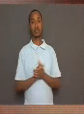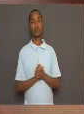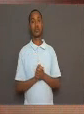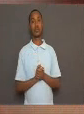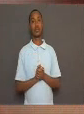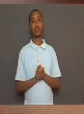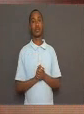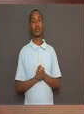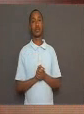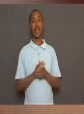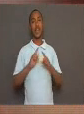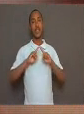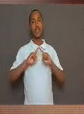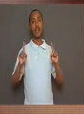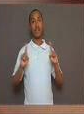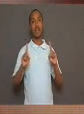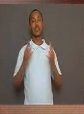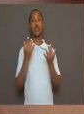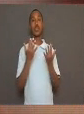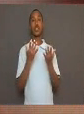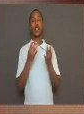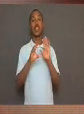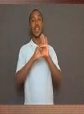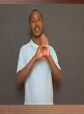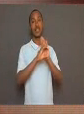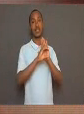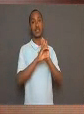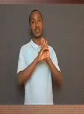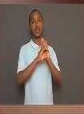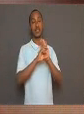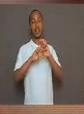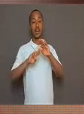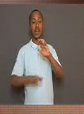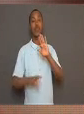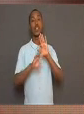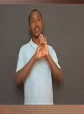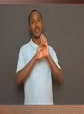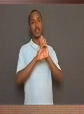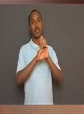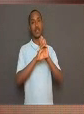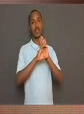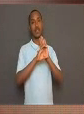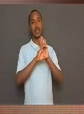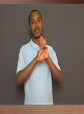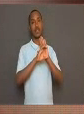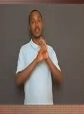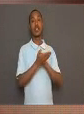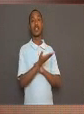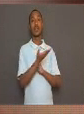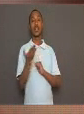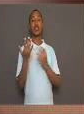Let us identify the oxidizing agent, reducing agent, the